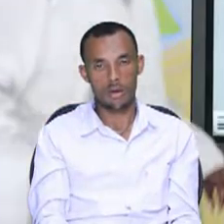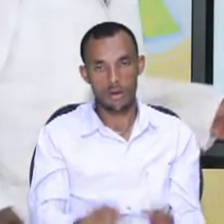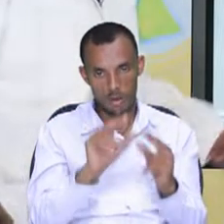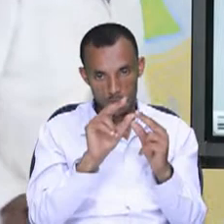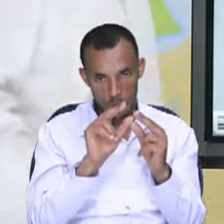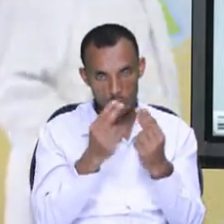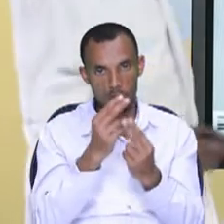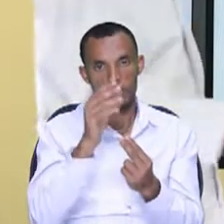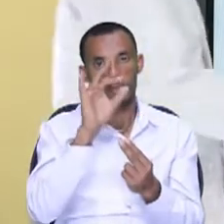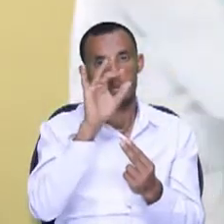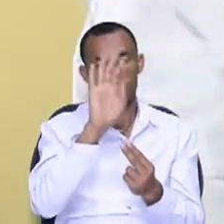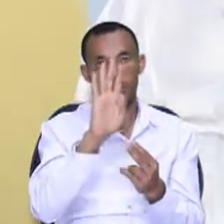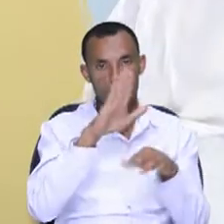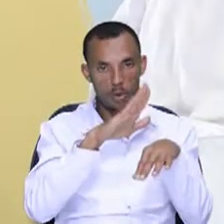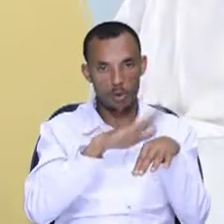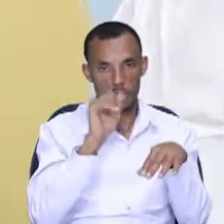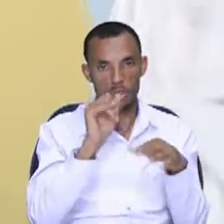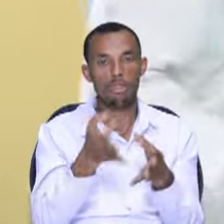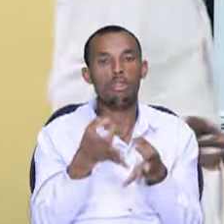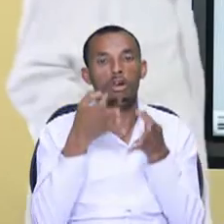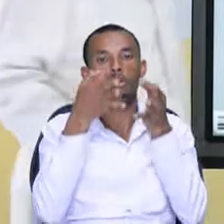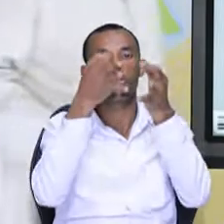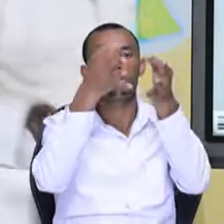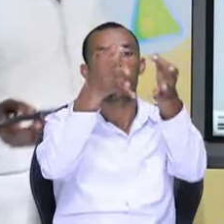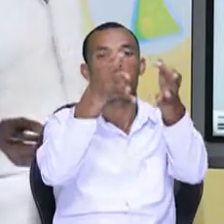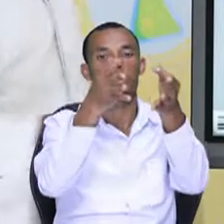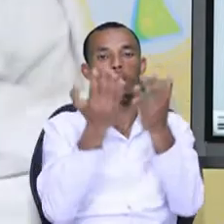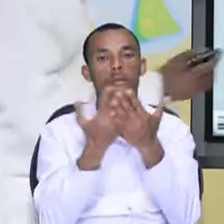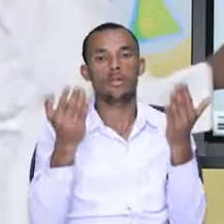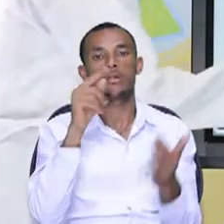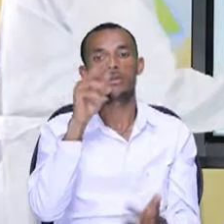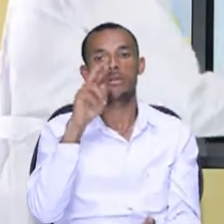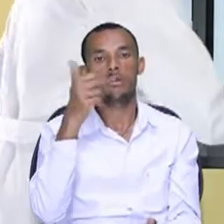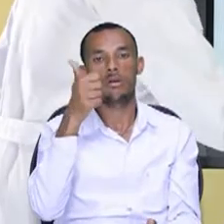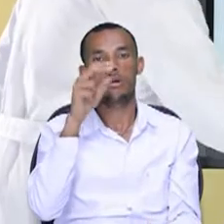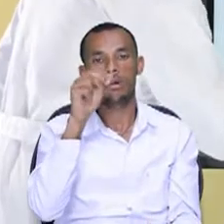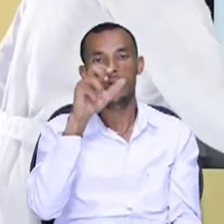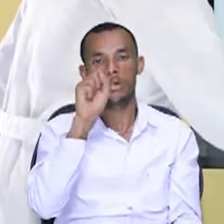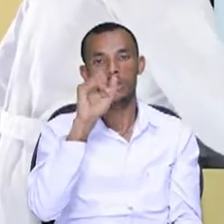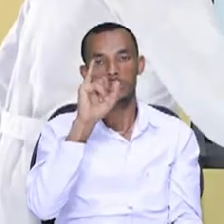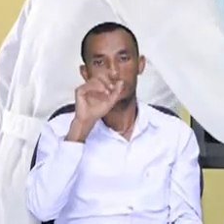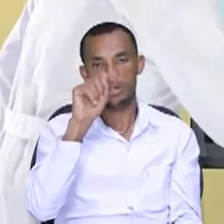Group B, they are called transition elements. Transition elements.